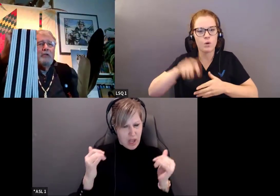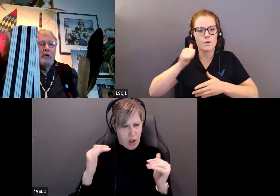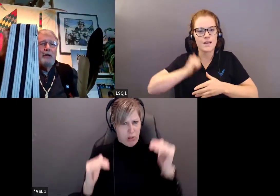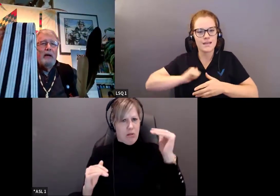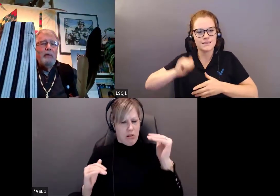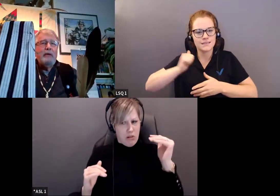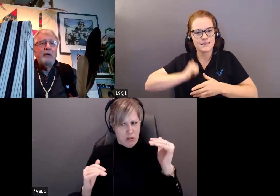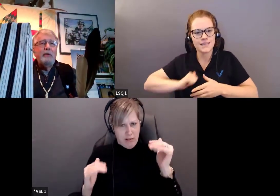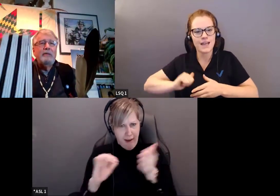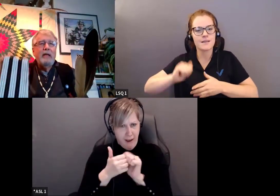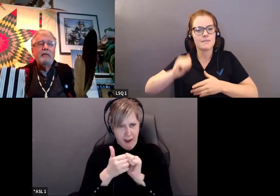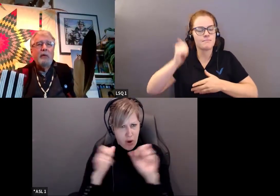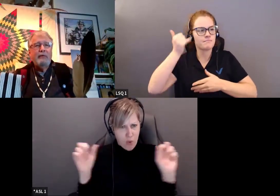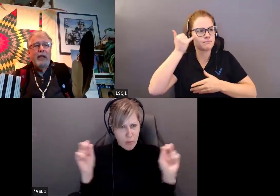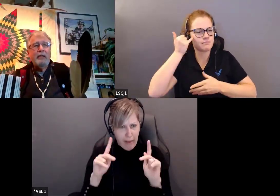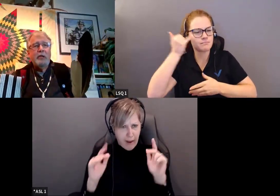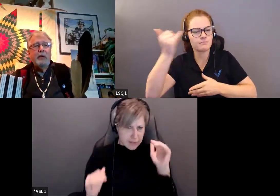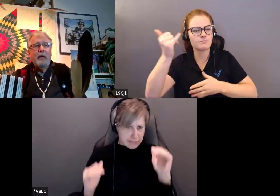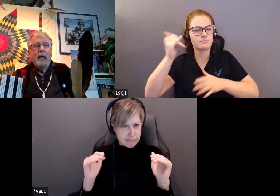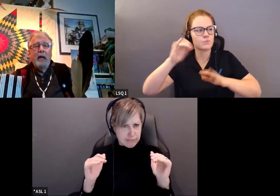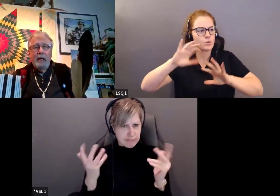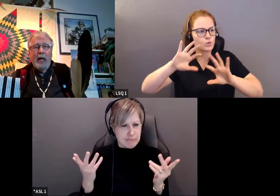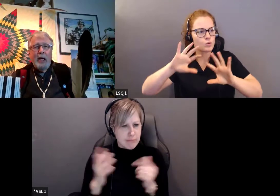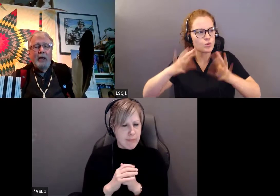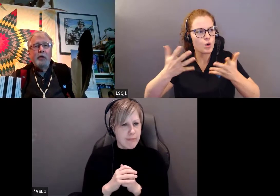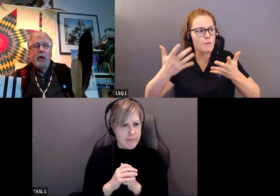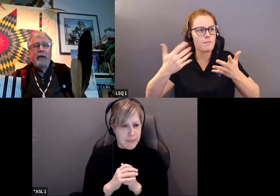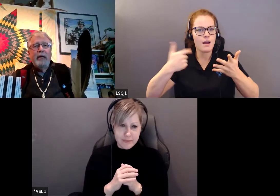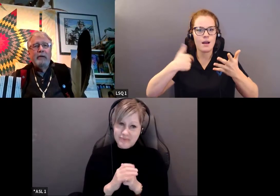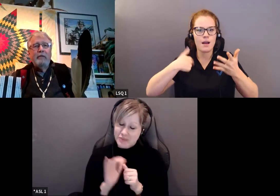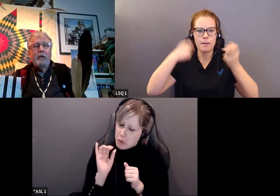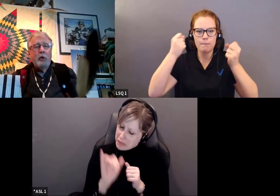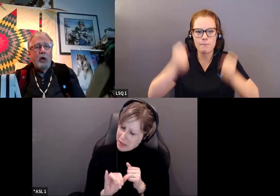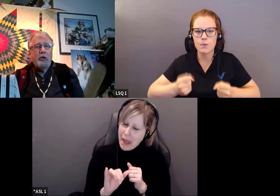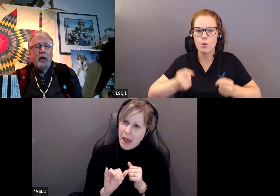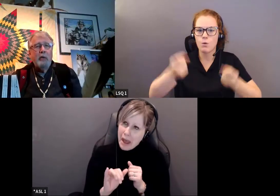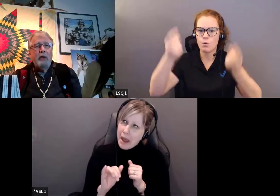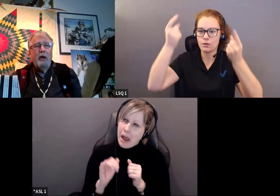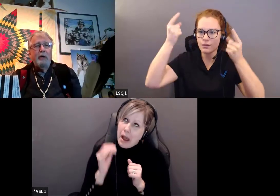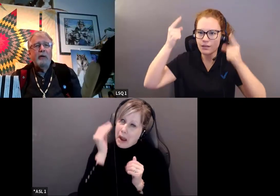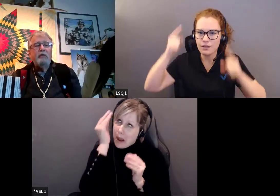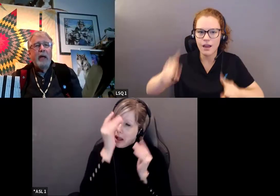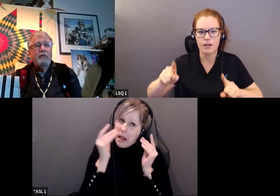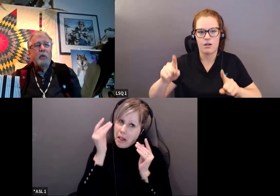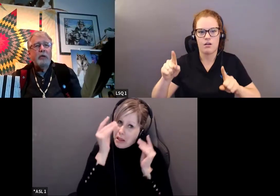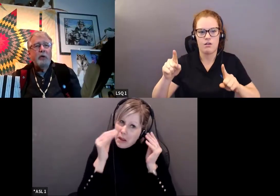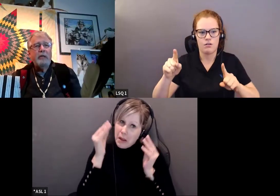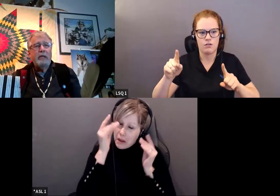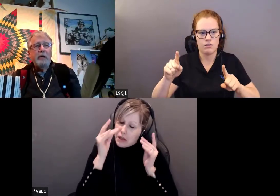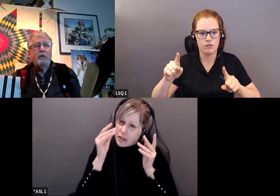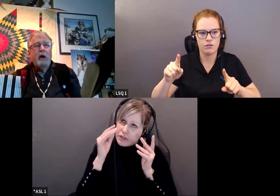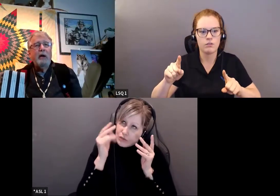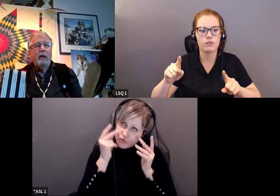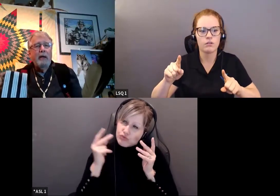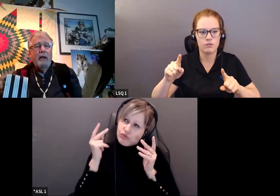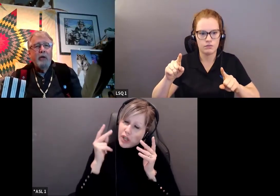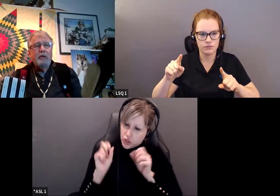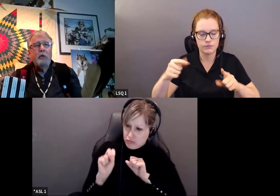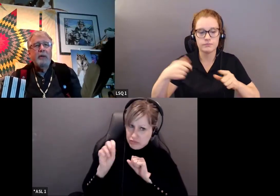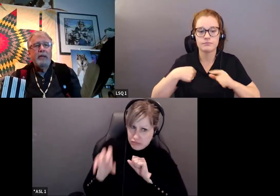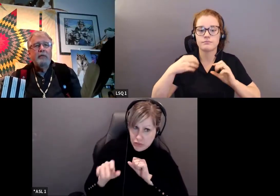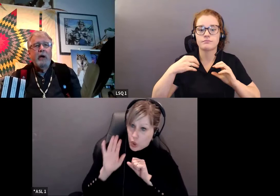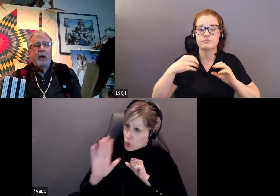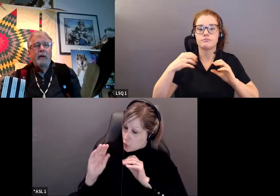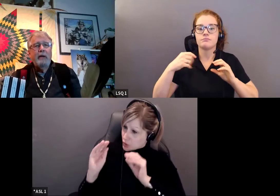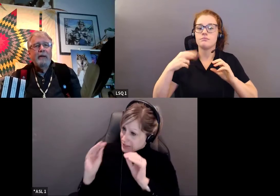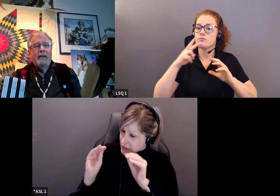So I share that with you as a reflection. Again, I share it, and I share it with honor and respect for what your teachings are and what